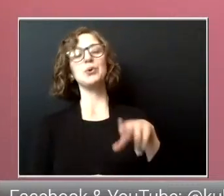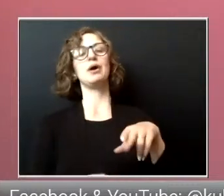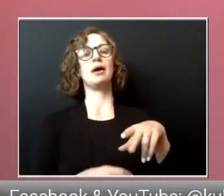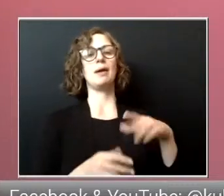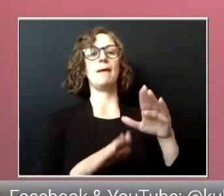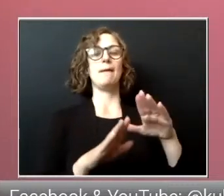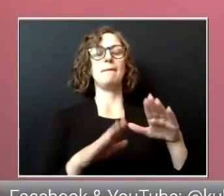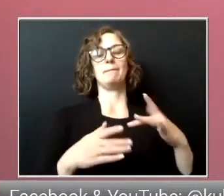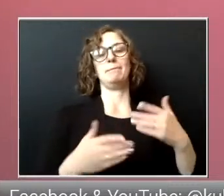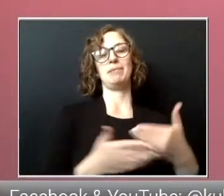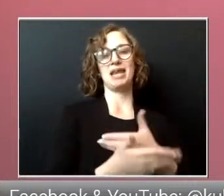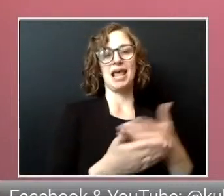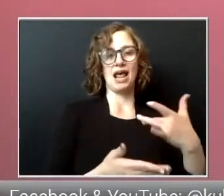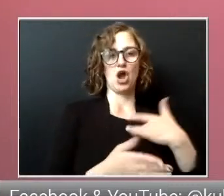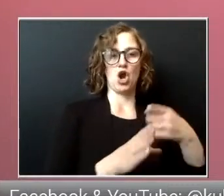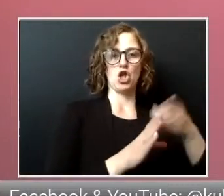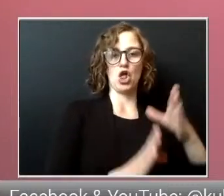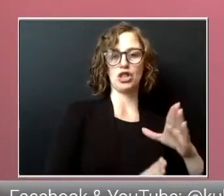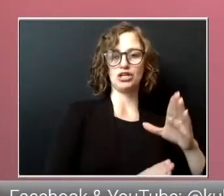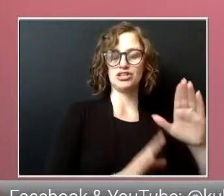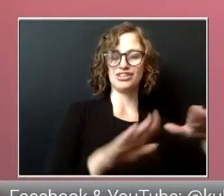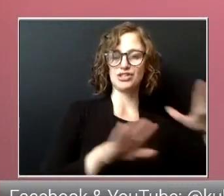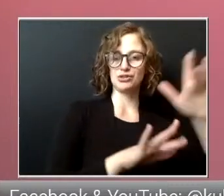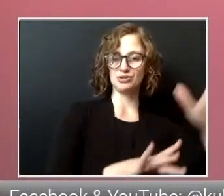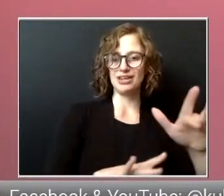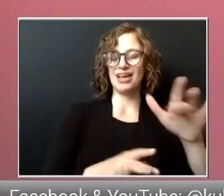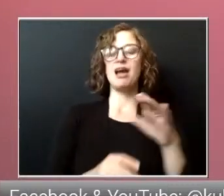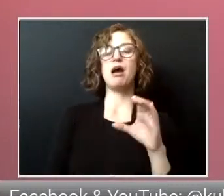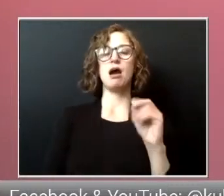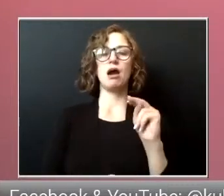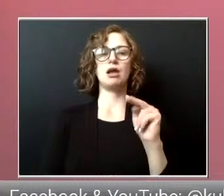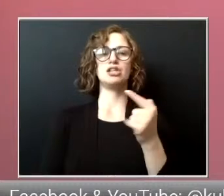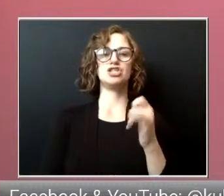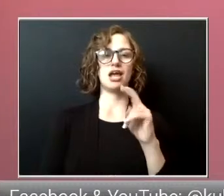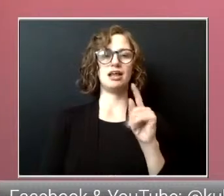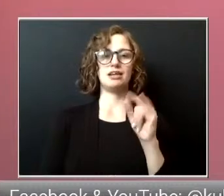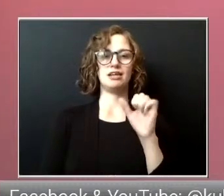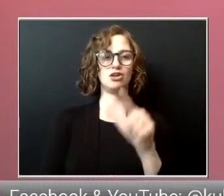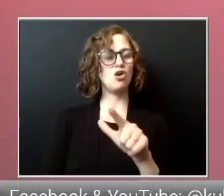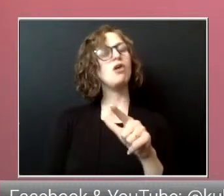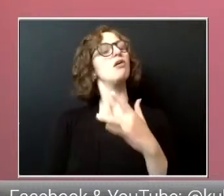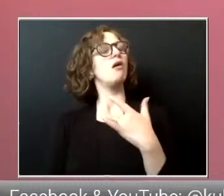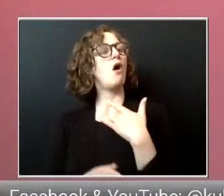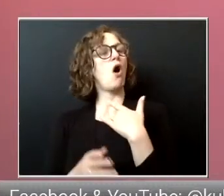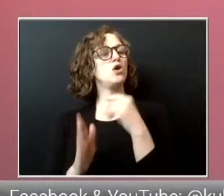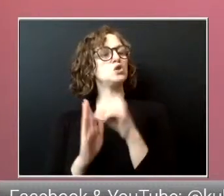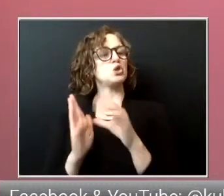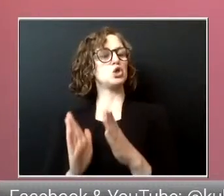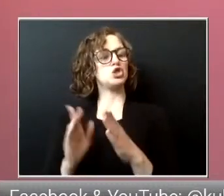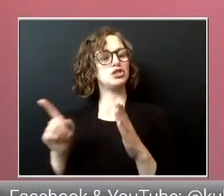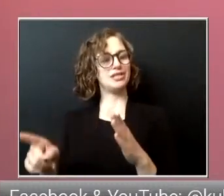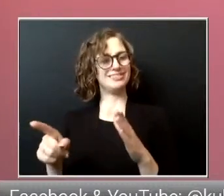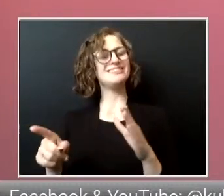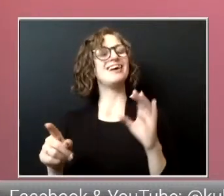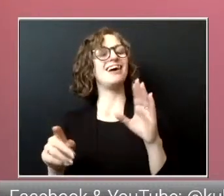and congenital heart surgeon at Children's. So combining all of that to try to get what our targets were.